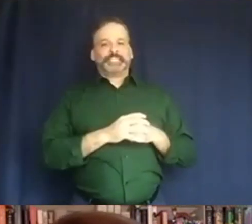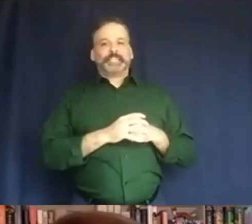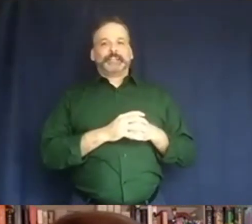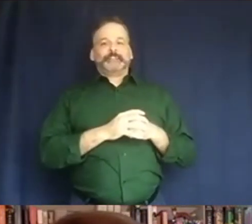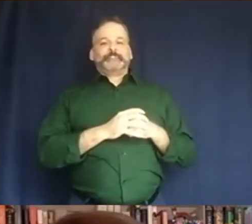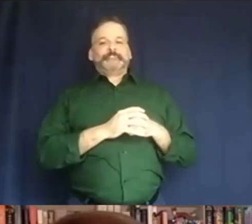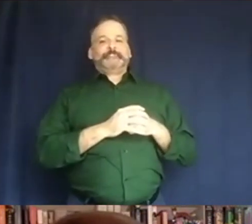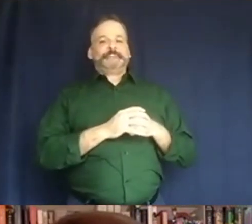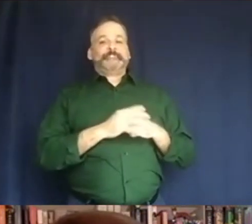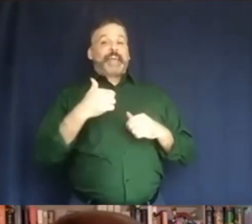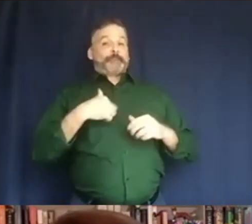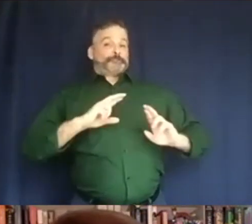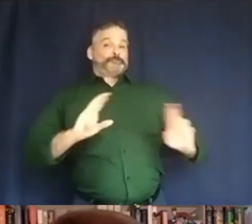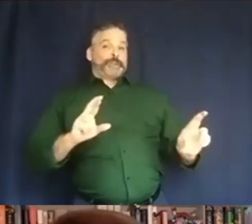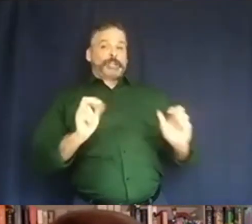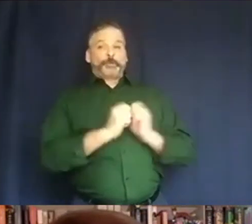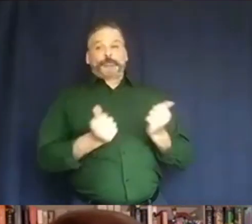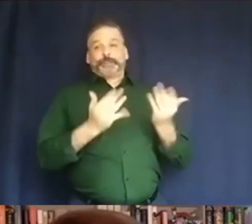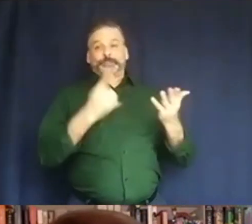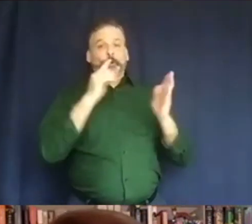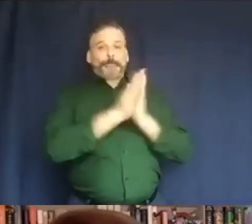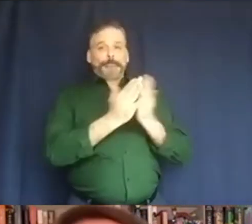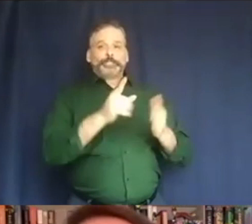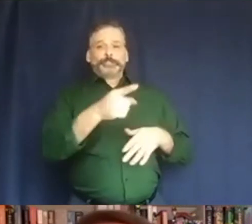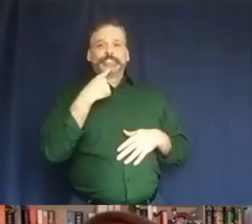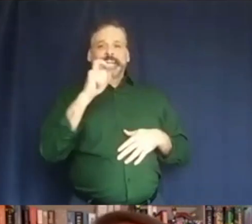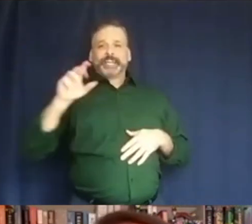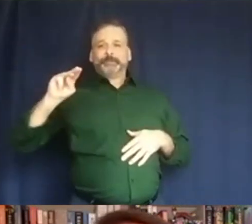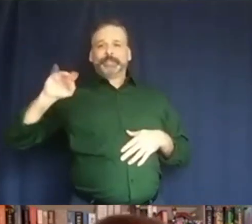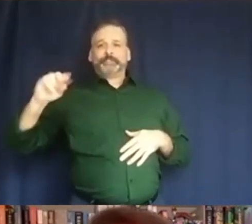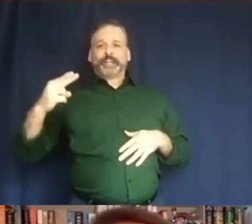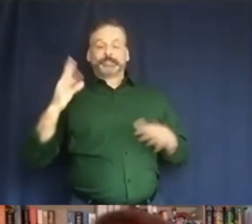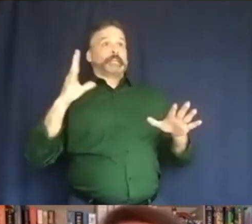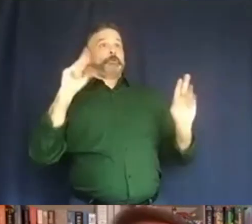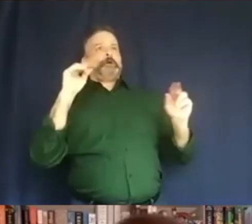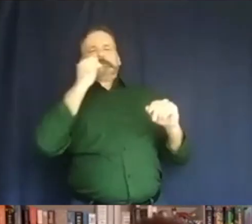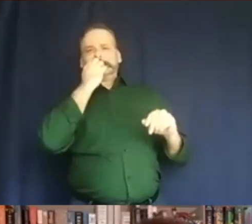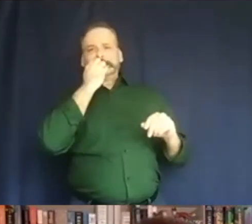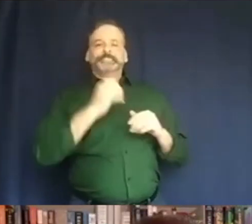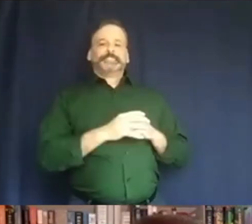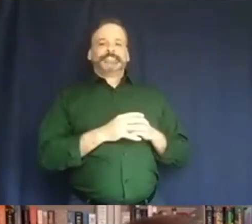I was all set with a recommendation for a book, but then you said it had to be Mythology, and I was like, oh no.